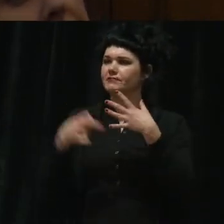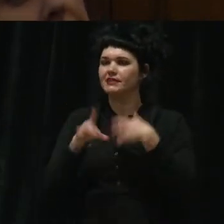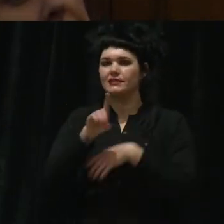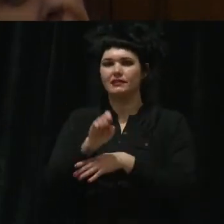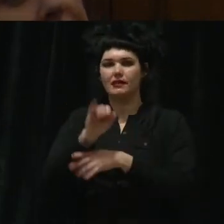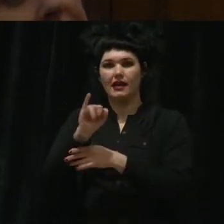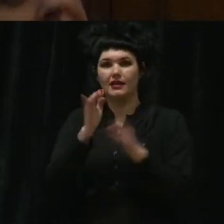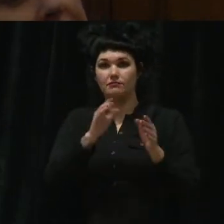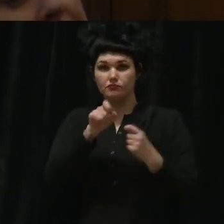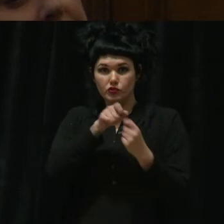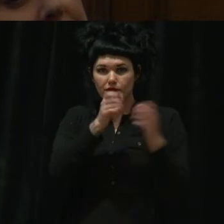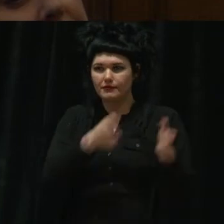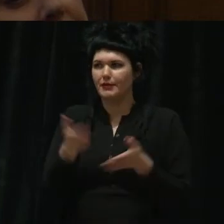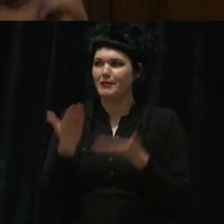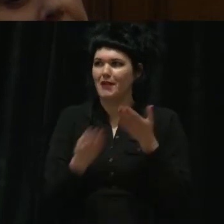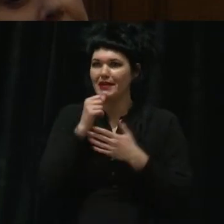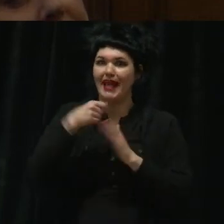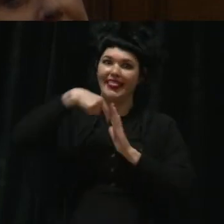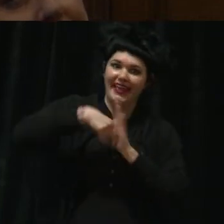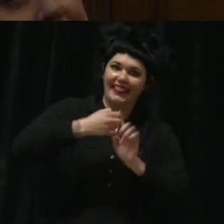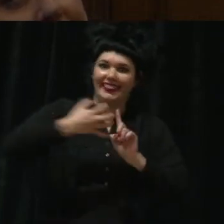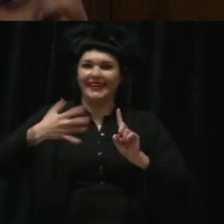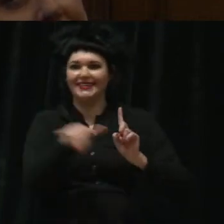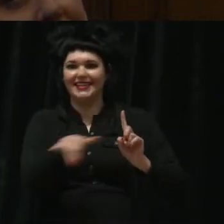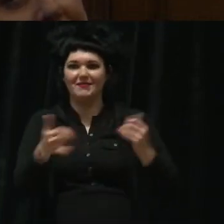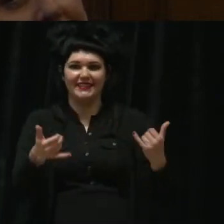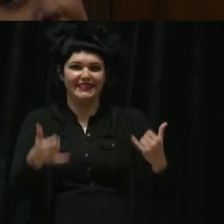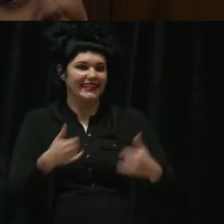maybe not as in depth as we went today,